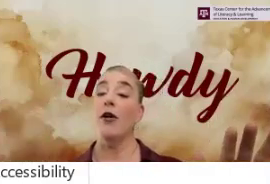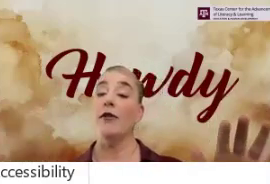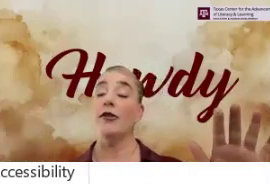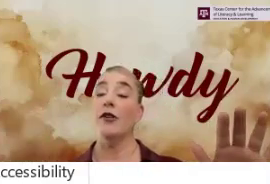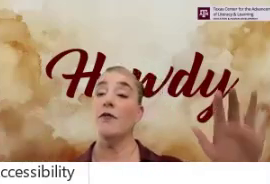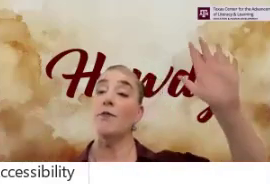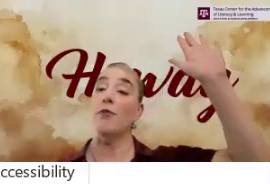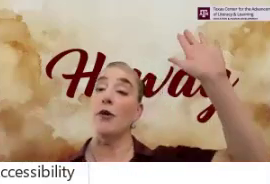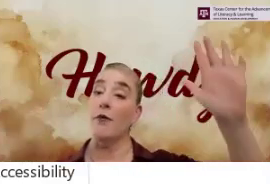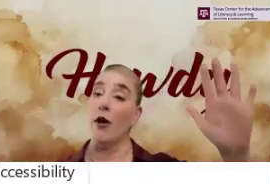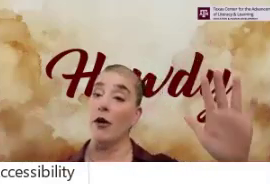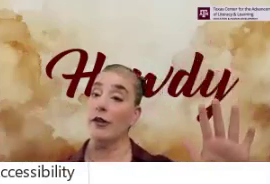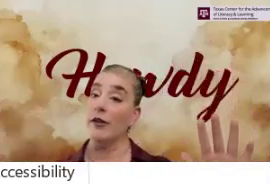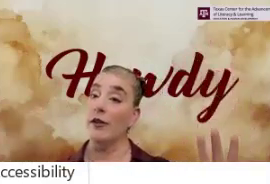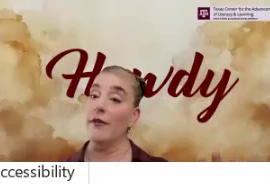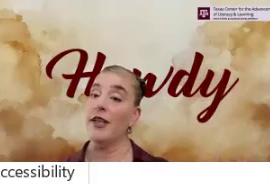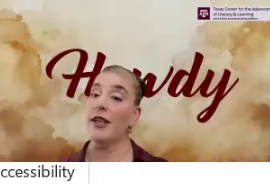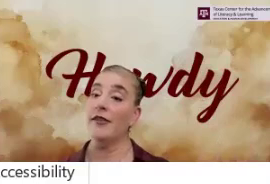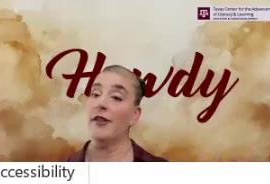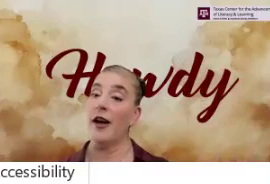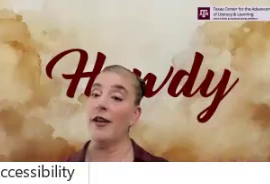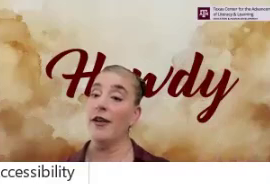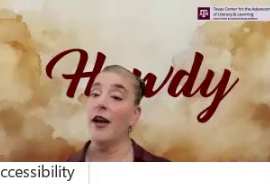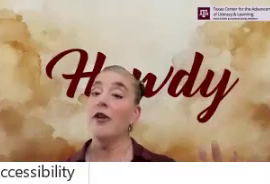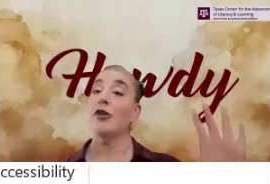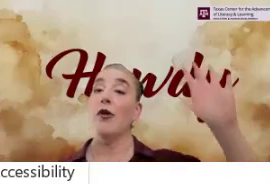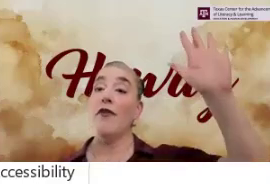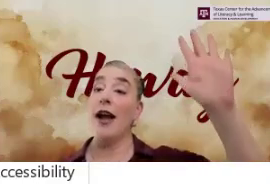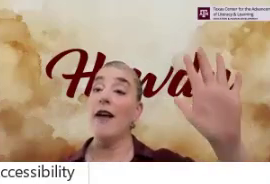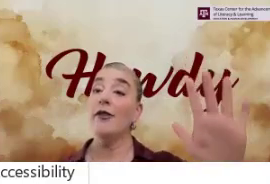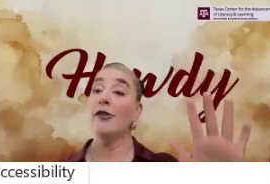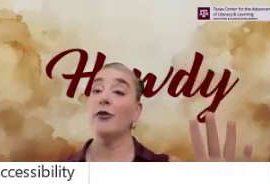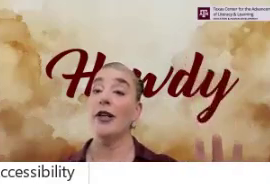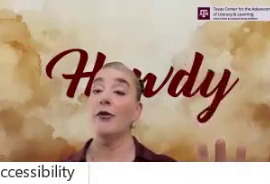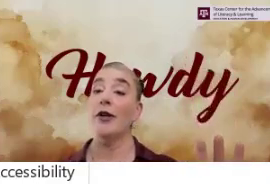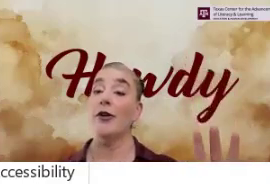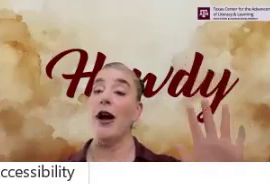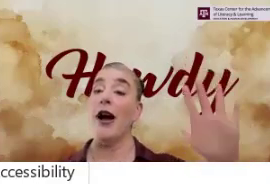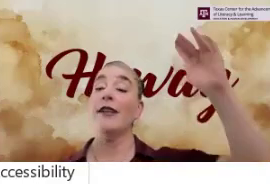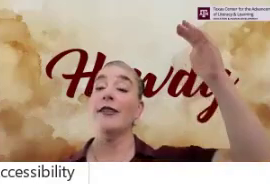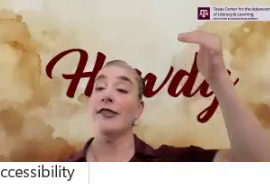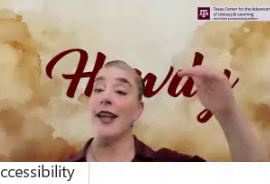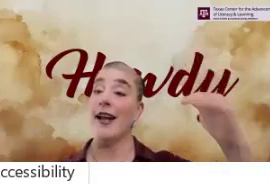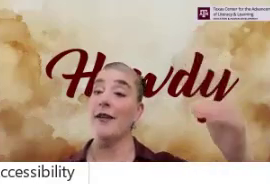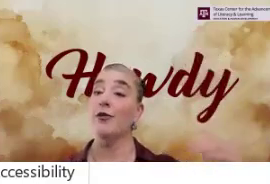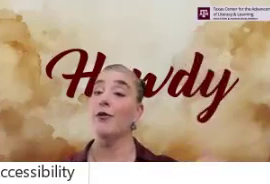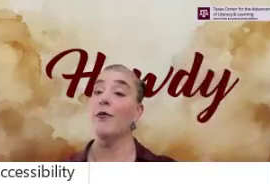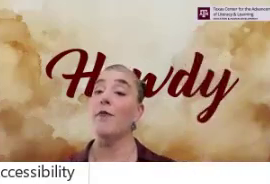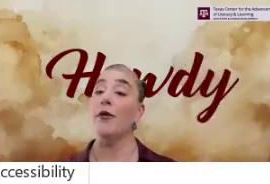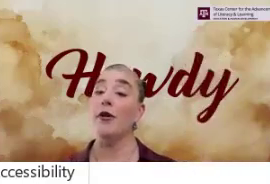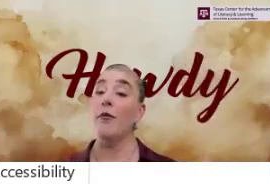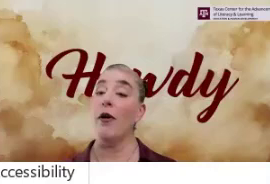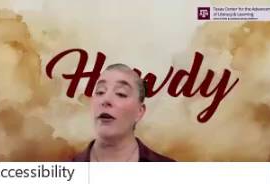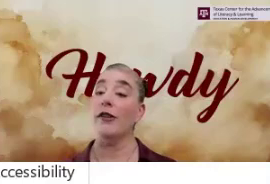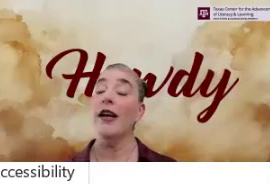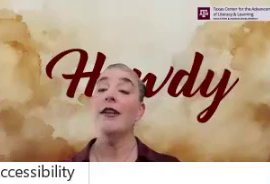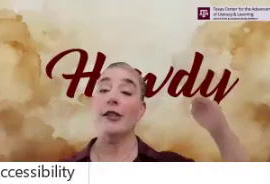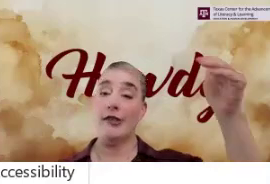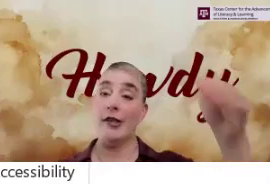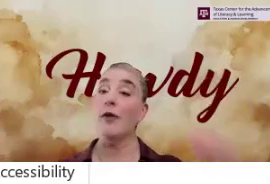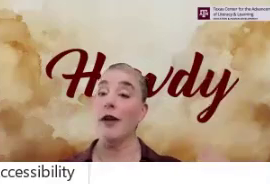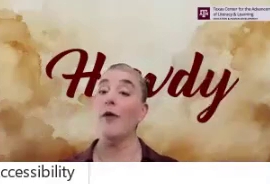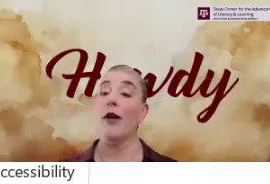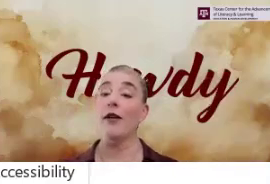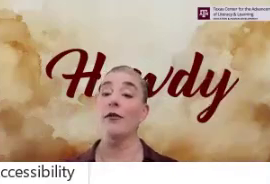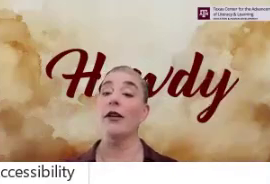to be bookmarks on the left-hand side. So if I have a screen reader, I can scan through my bookmarks